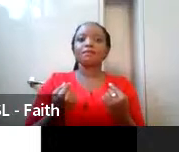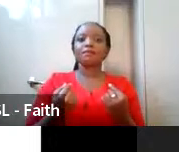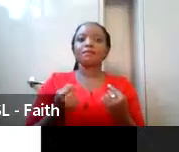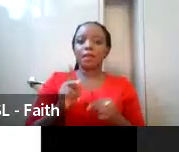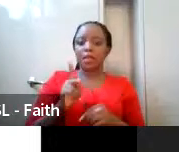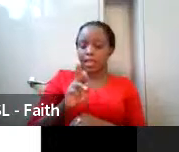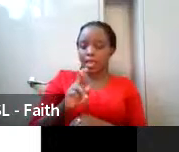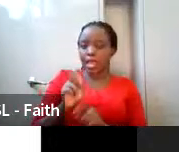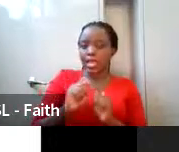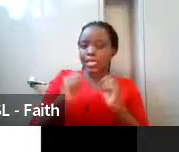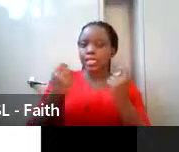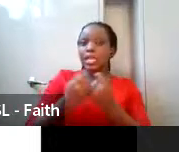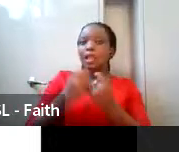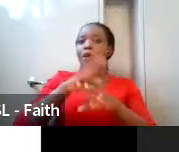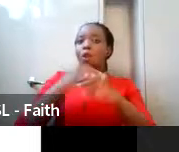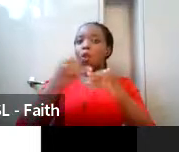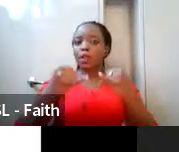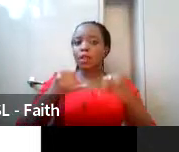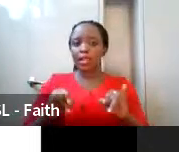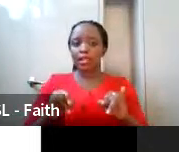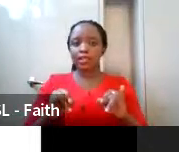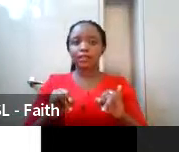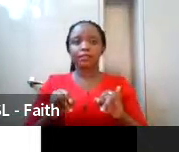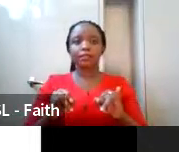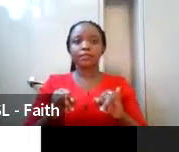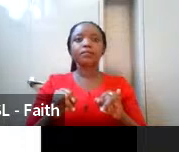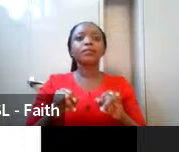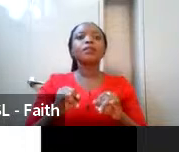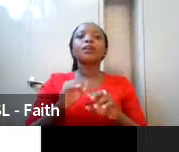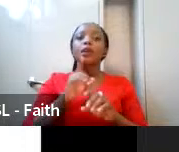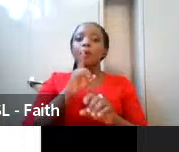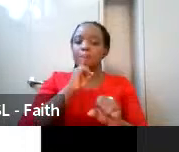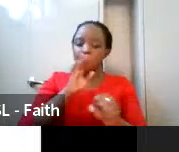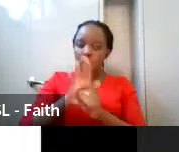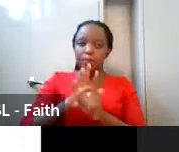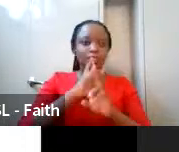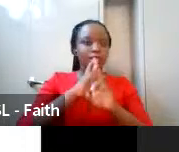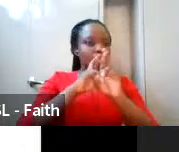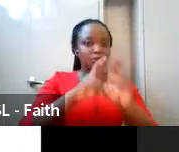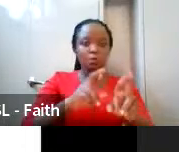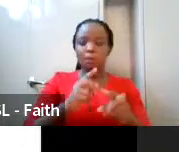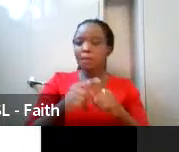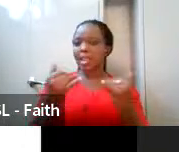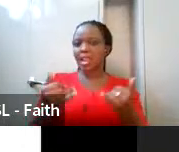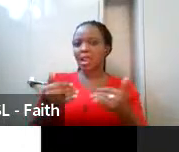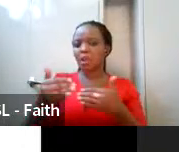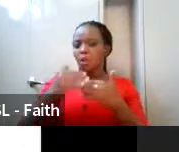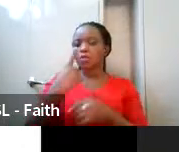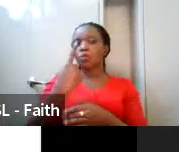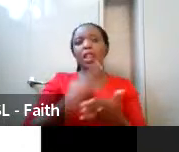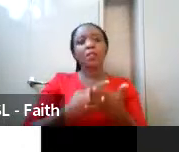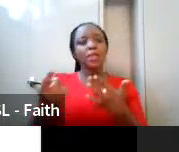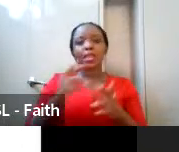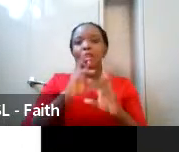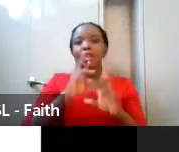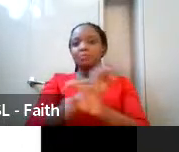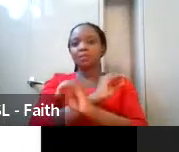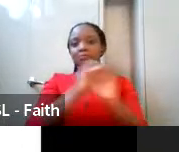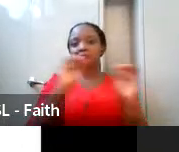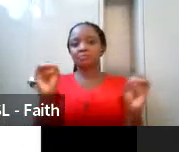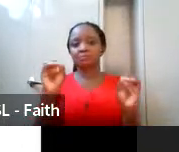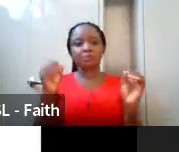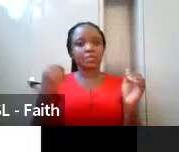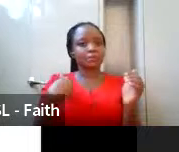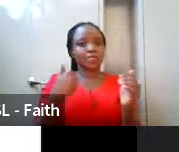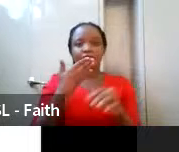KRA team online, and they promised to get back to me. But that has been now, I think, a week. I still haven't